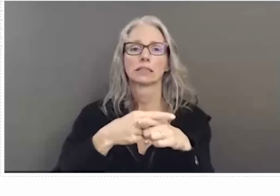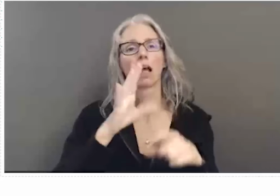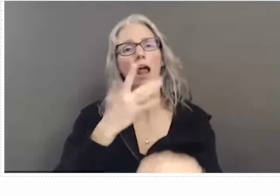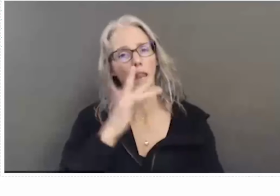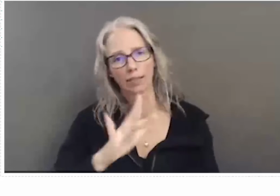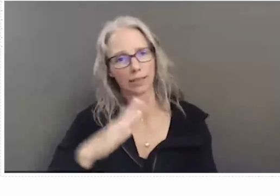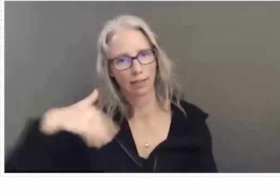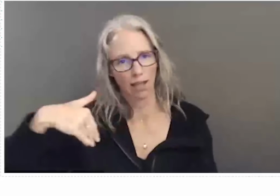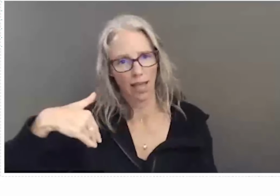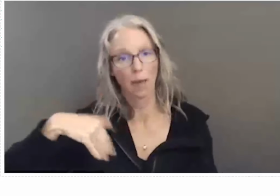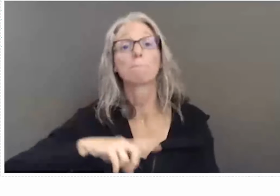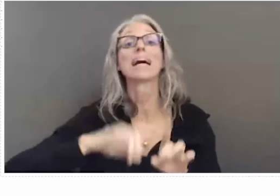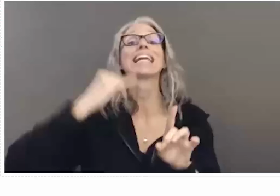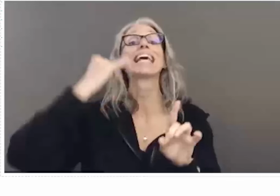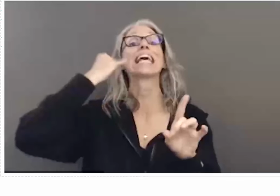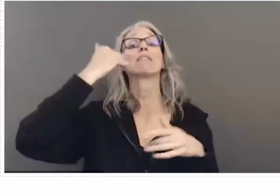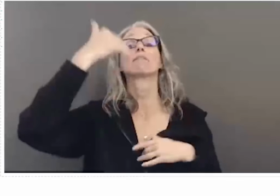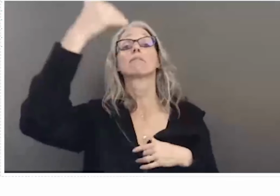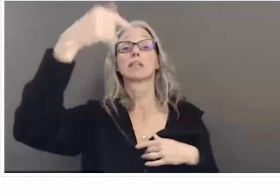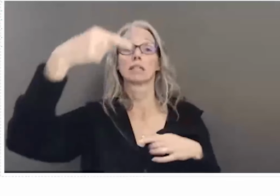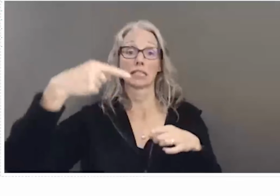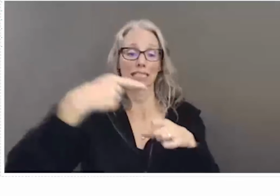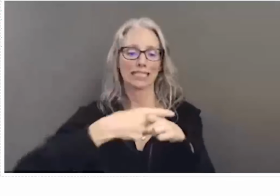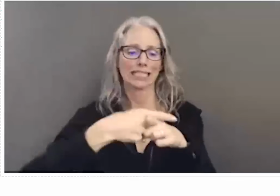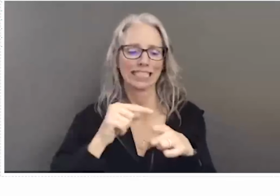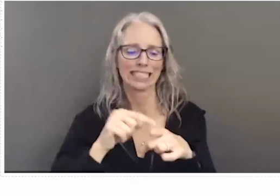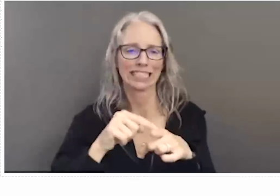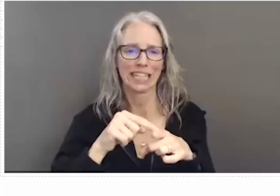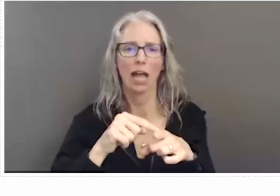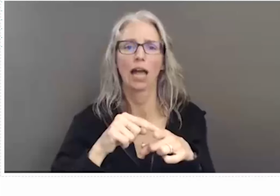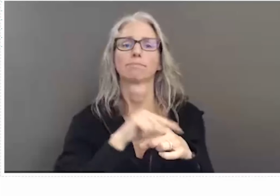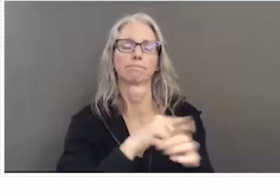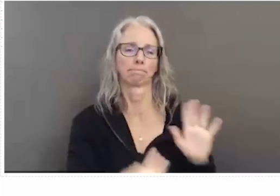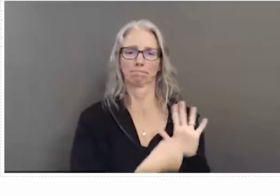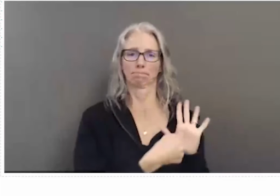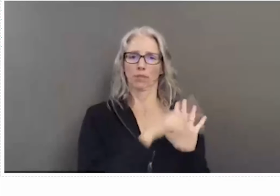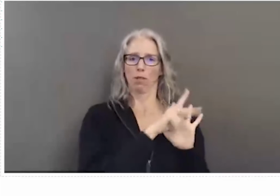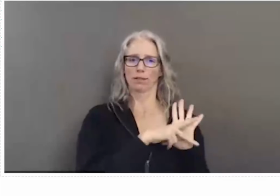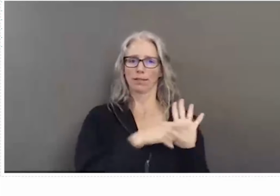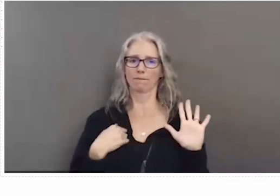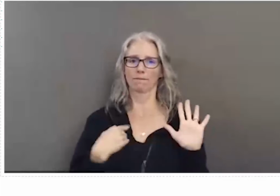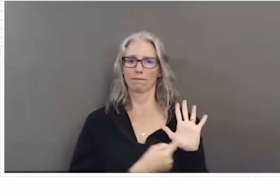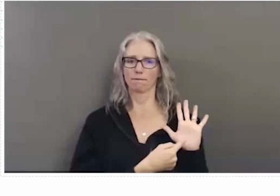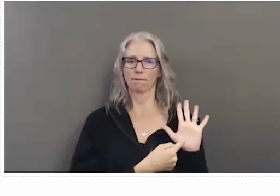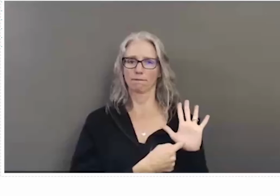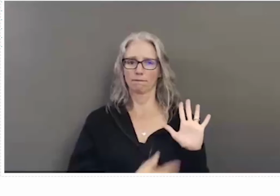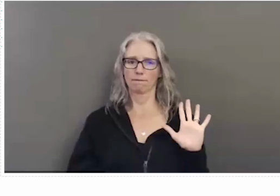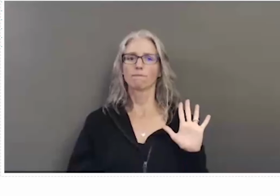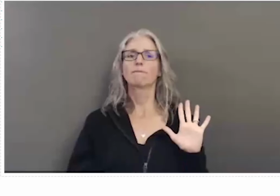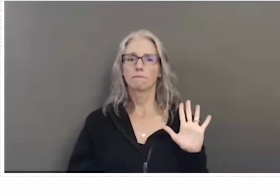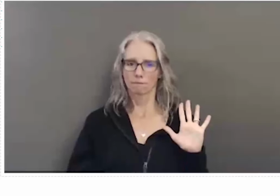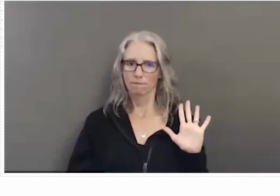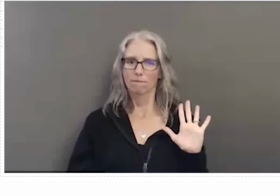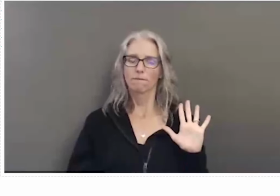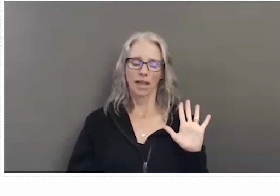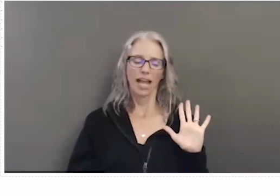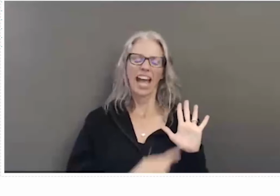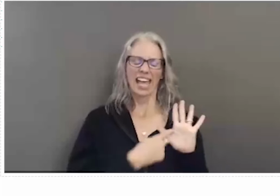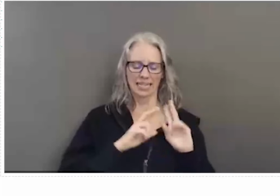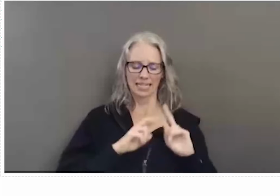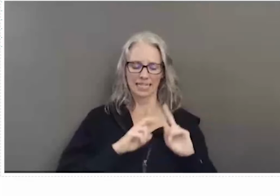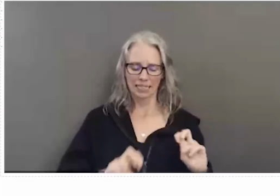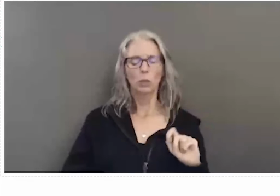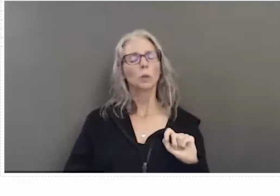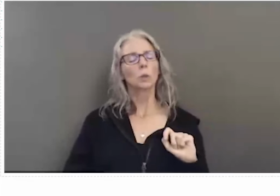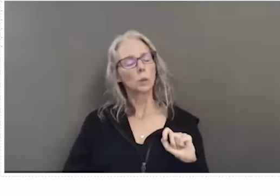But if something like this comes up, then we have something to refer to and look at that document and really assess, like, is this